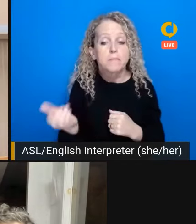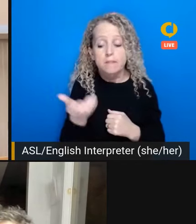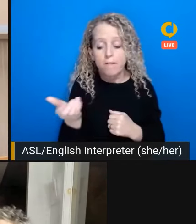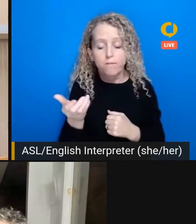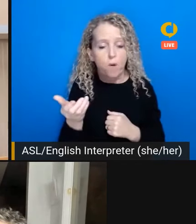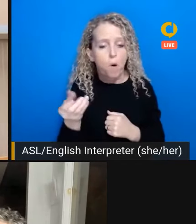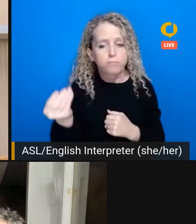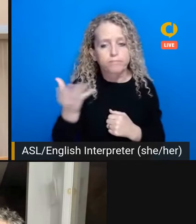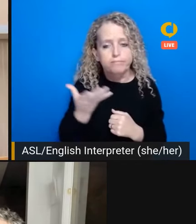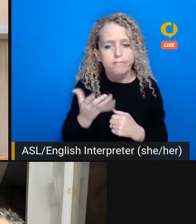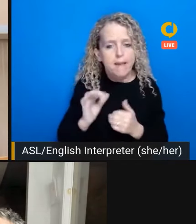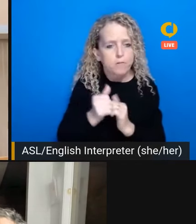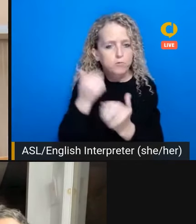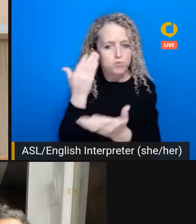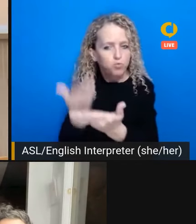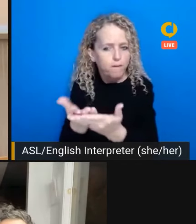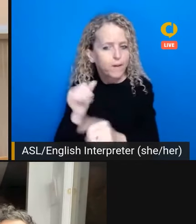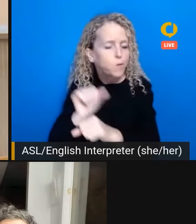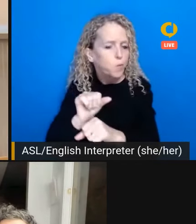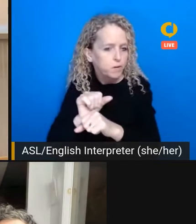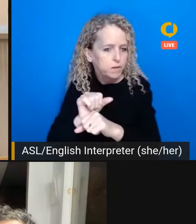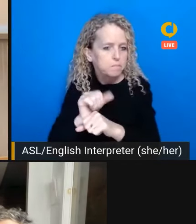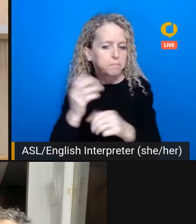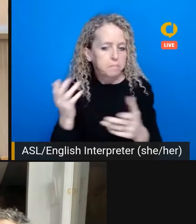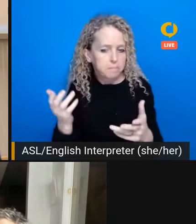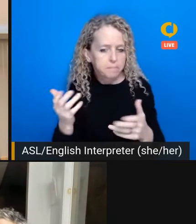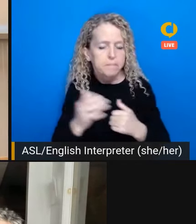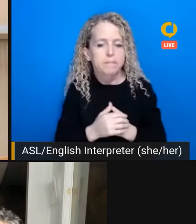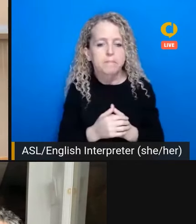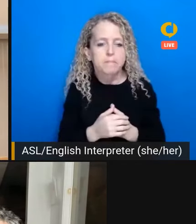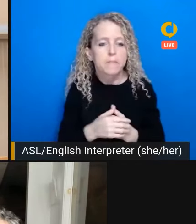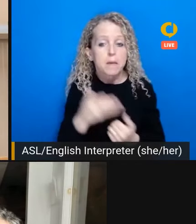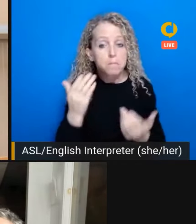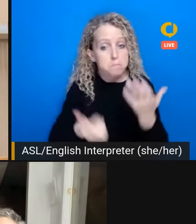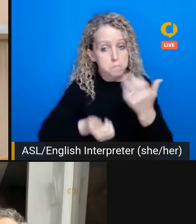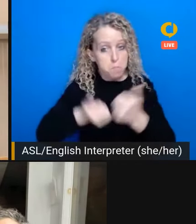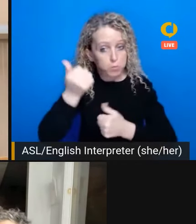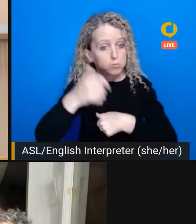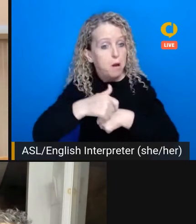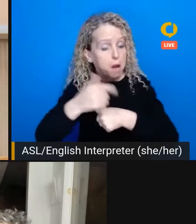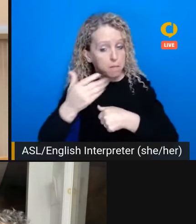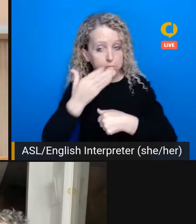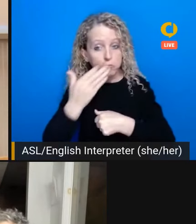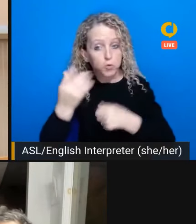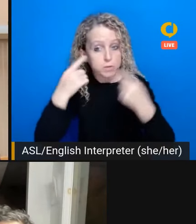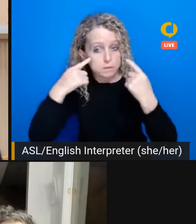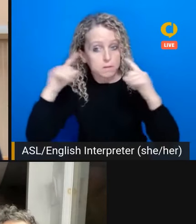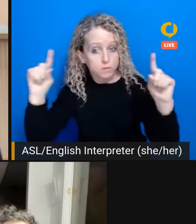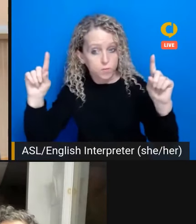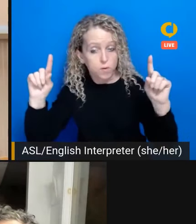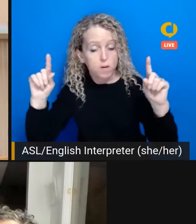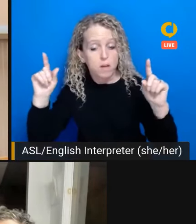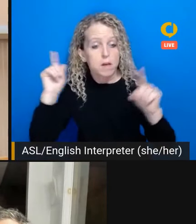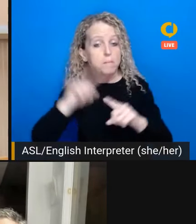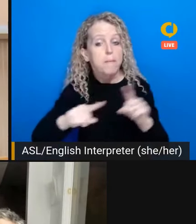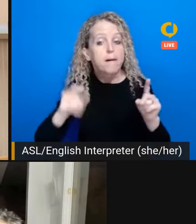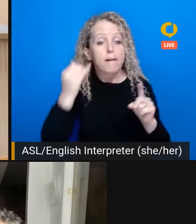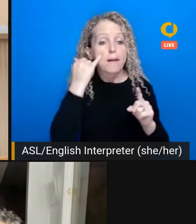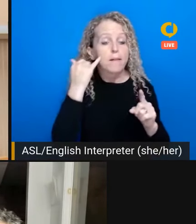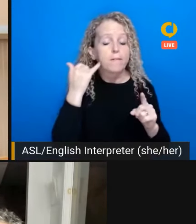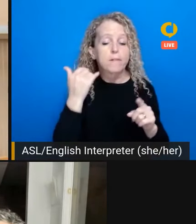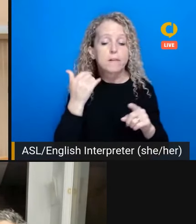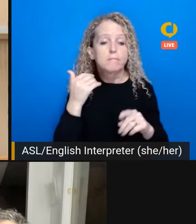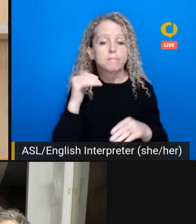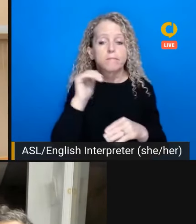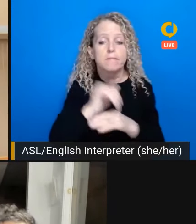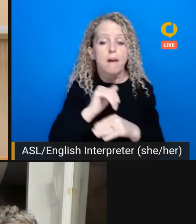work, right? And that might work 8 times out of 10. But if that evening I didn't sleep very well and I wanted to clear my